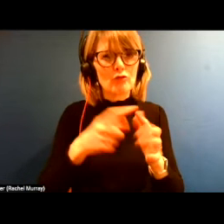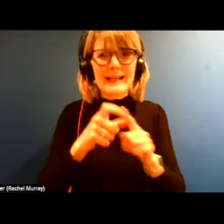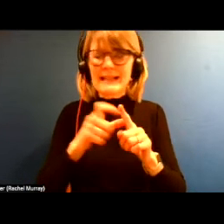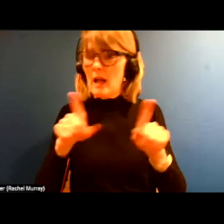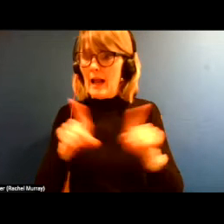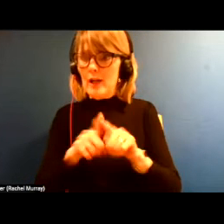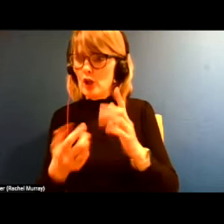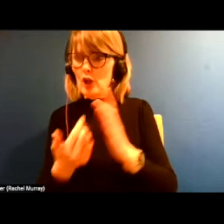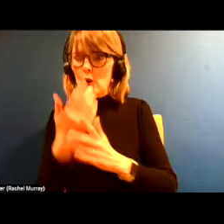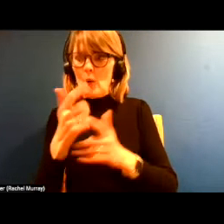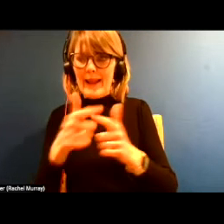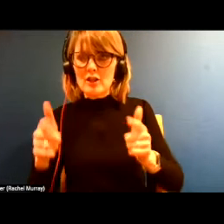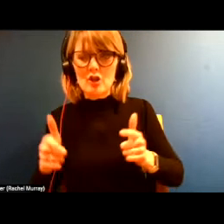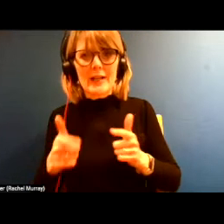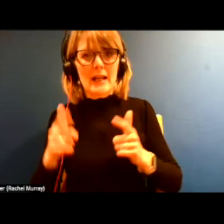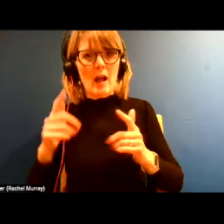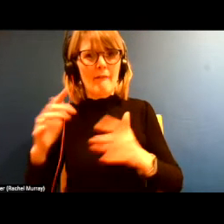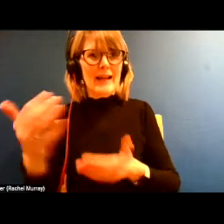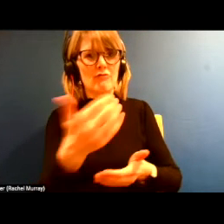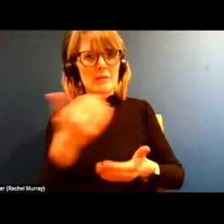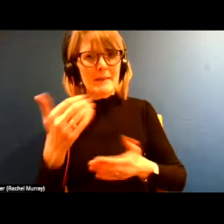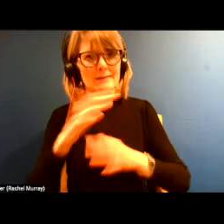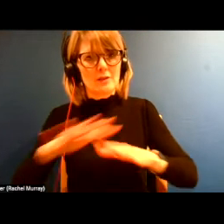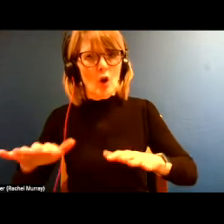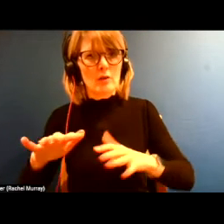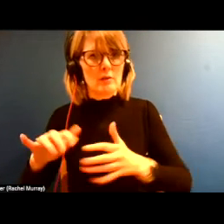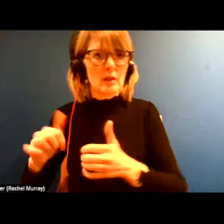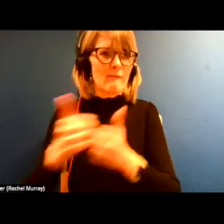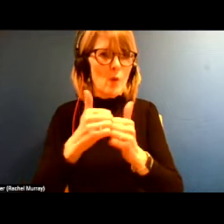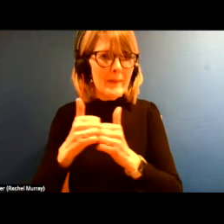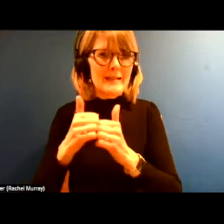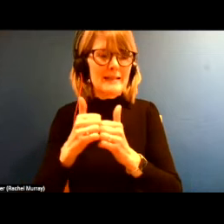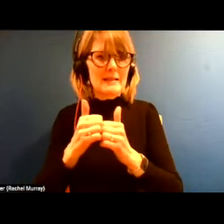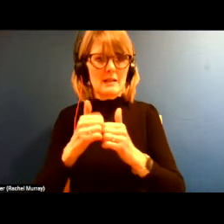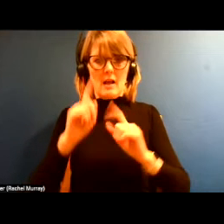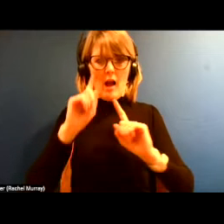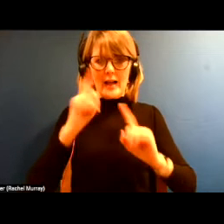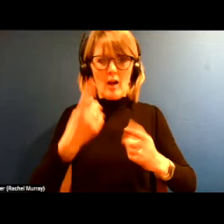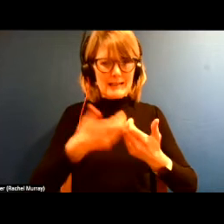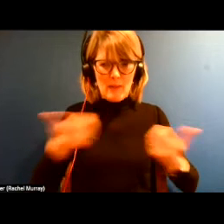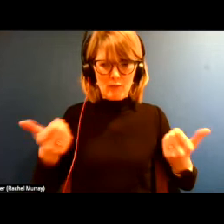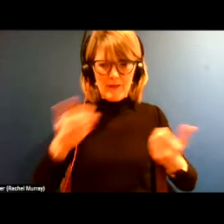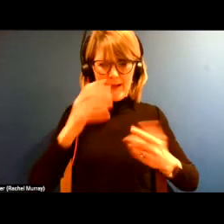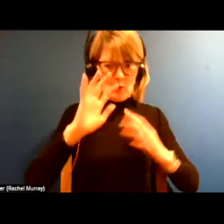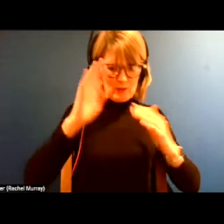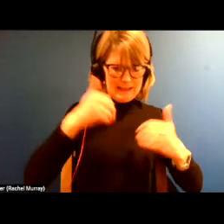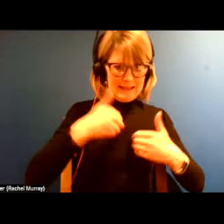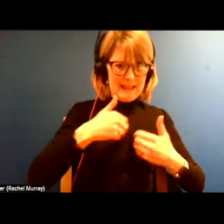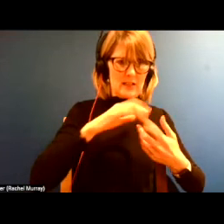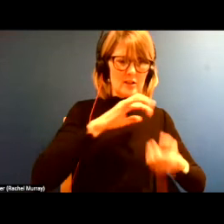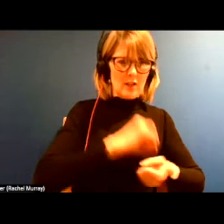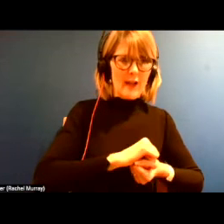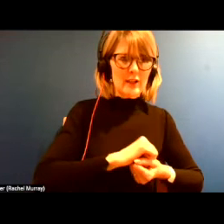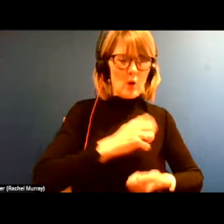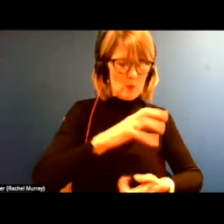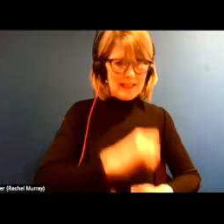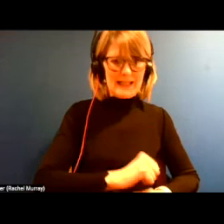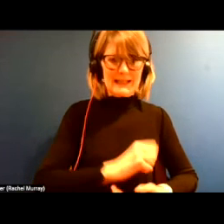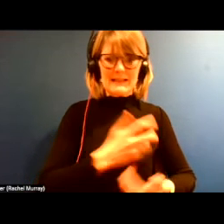nonconformists. I could not separate this autistic diagnosis from the faith that was part of me. That promised me that